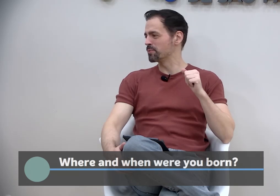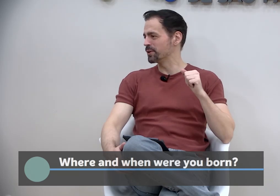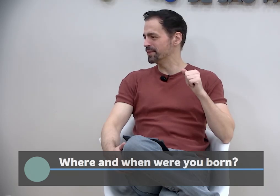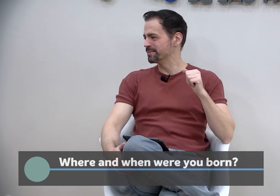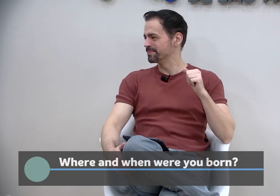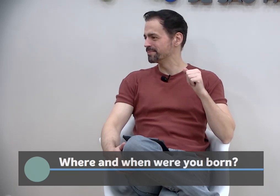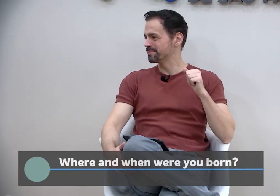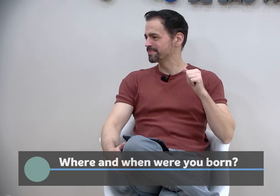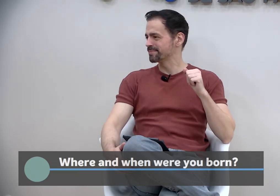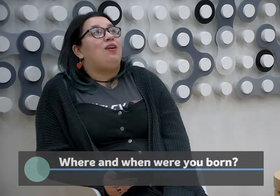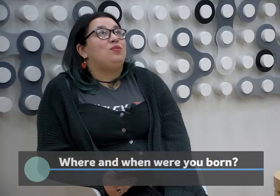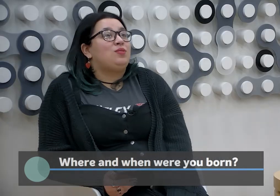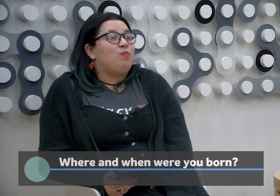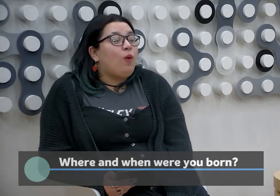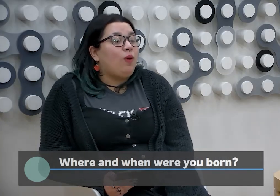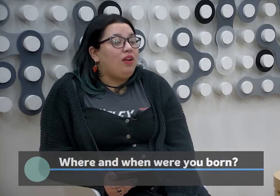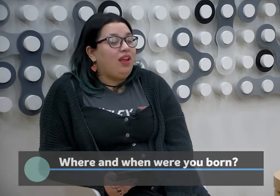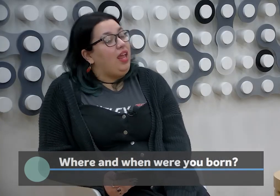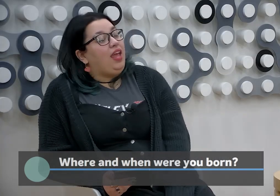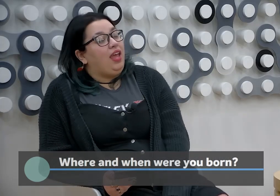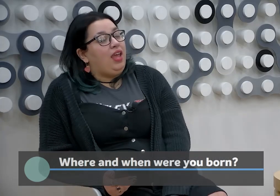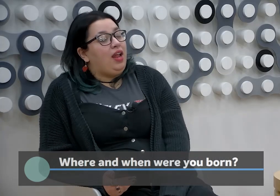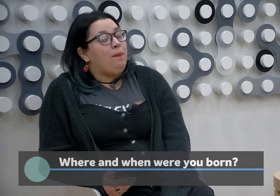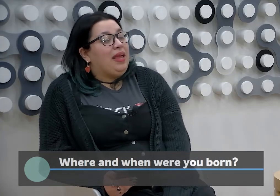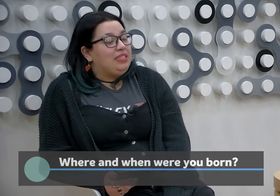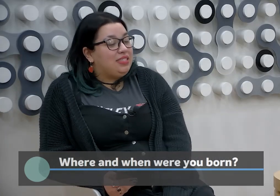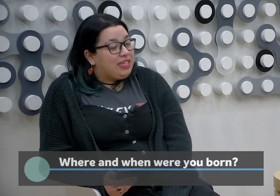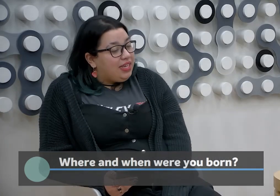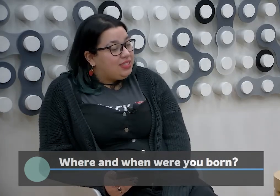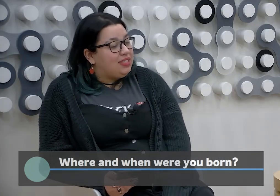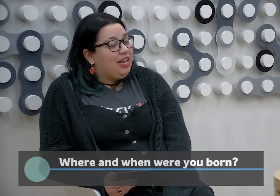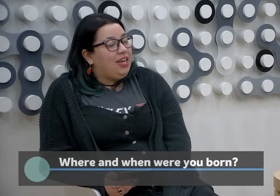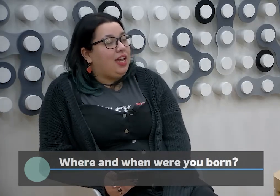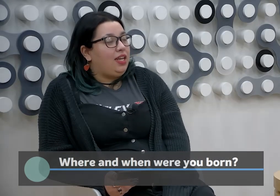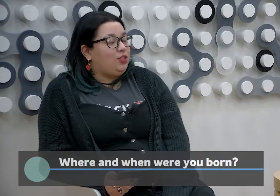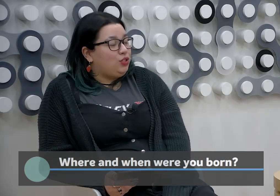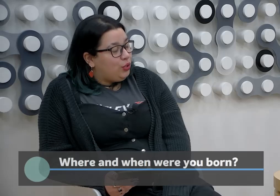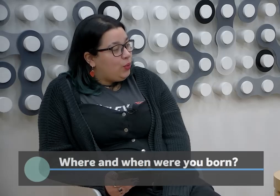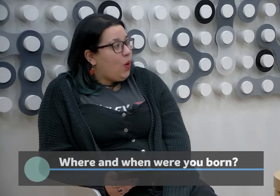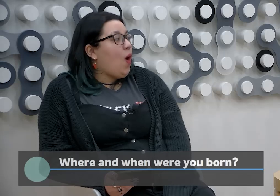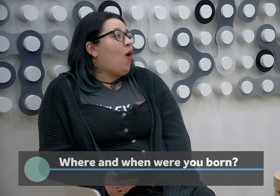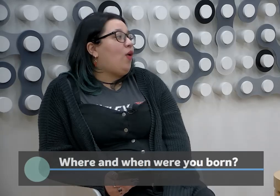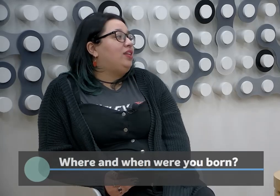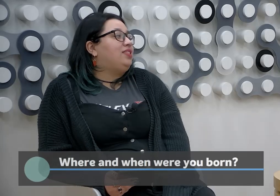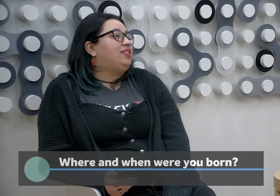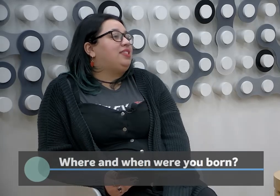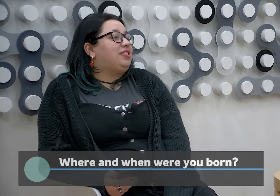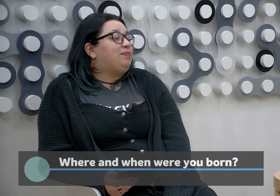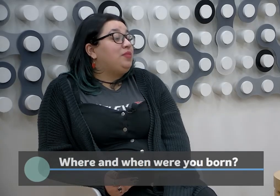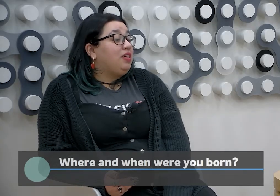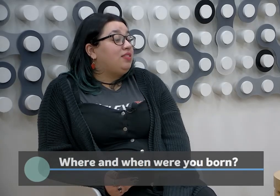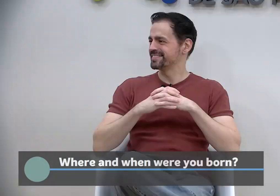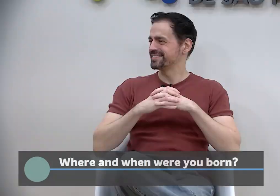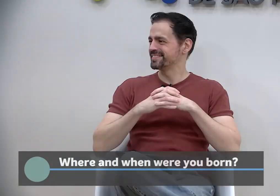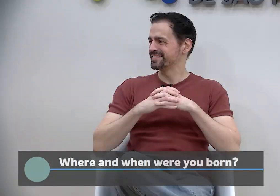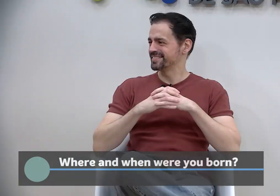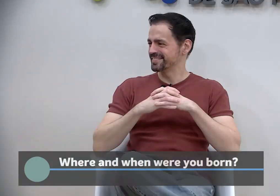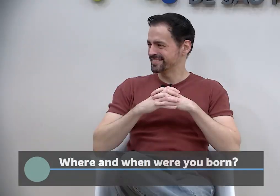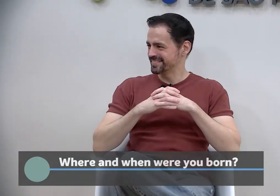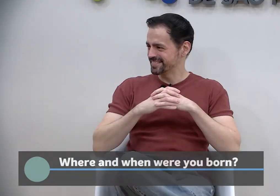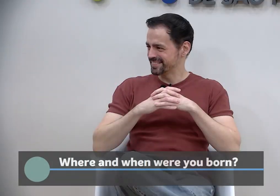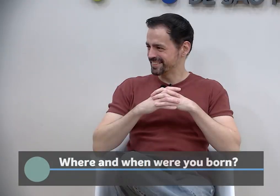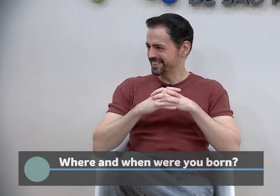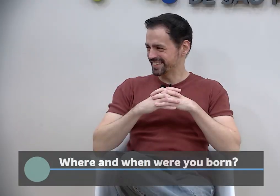and when were you born? I was born in May 6, 1992 on the São